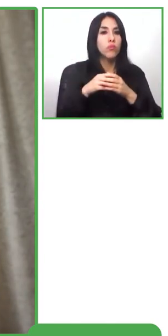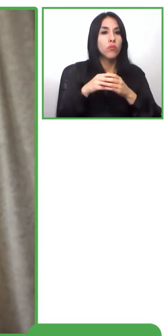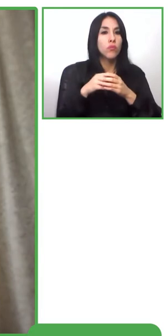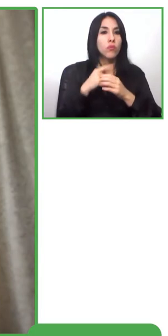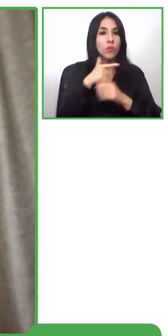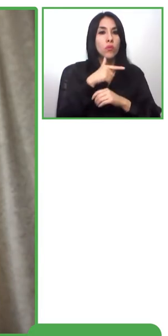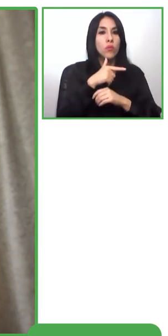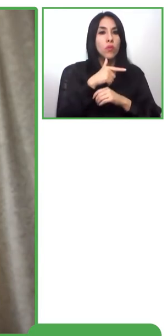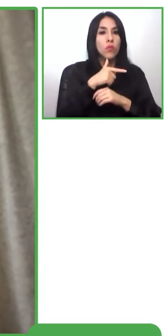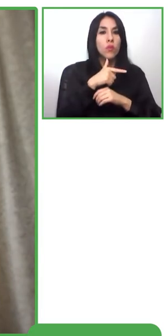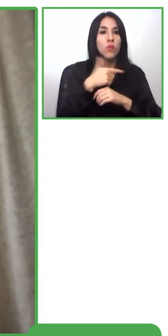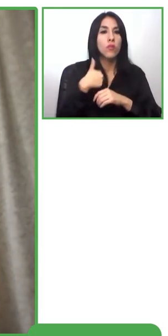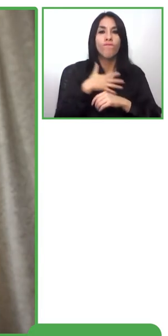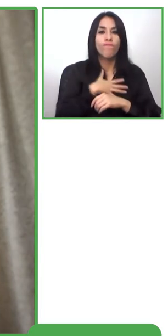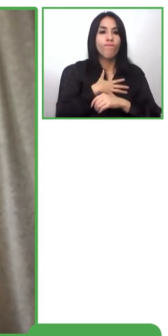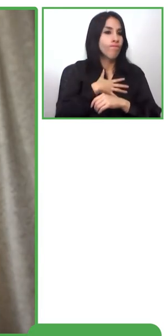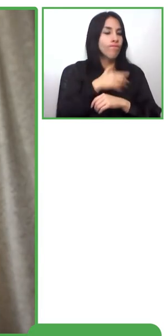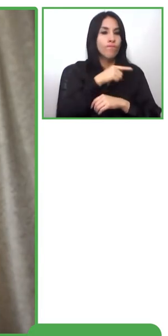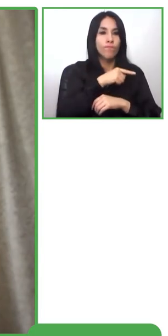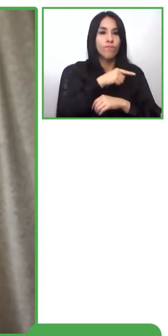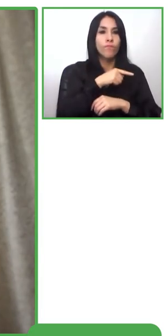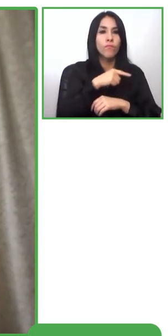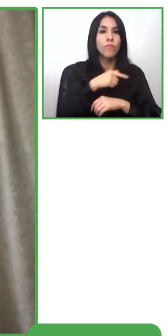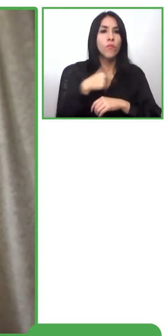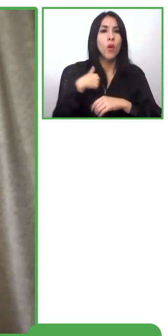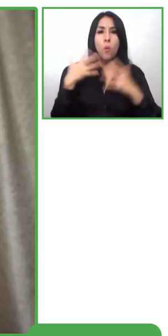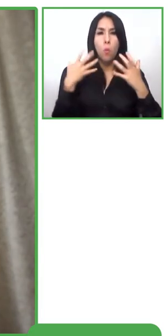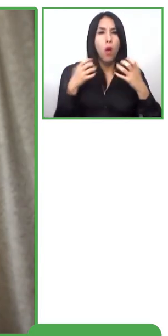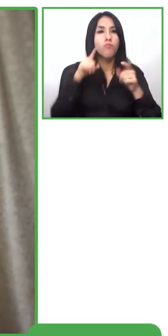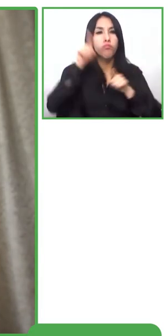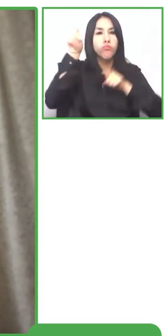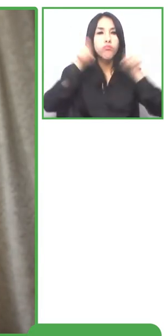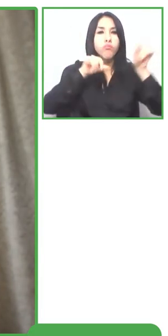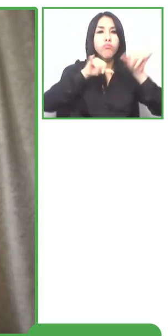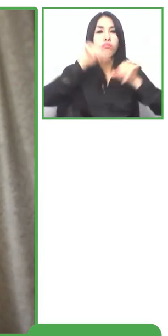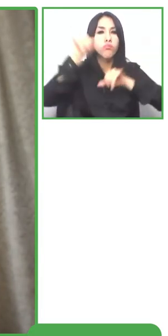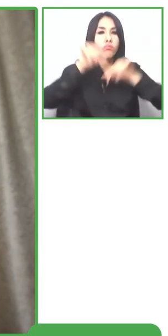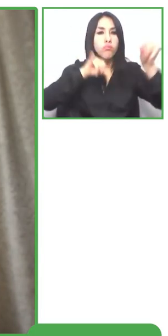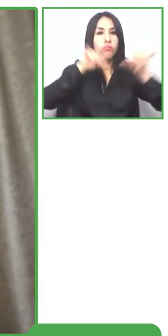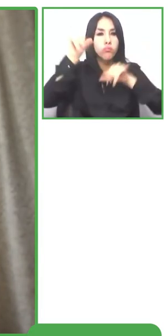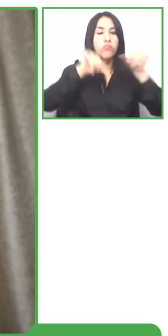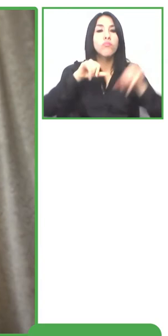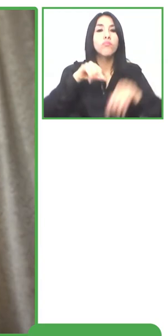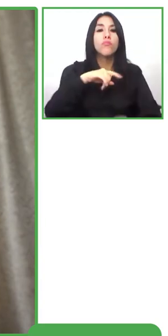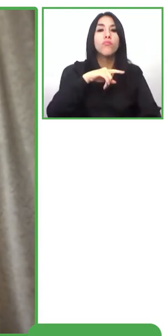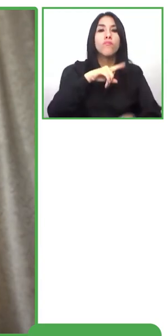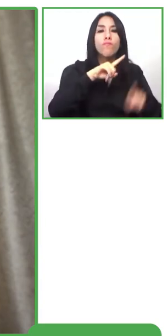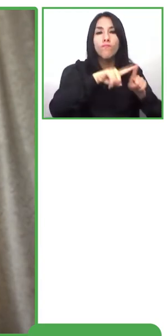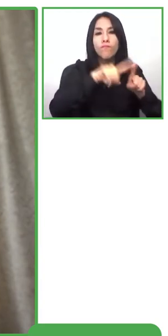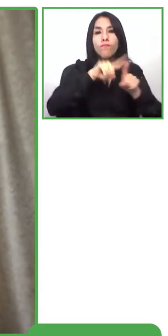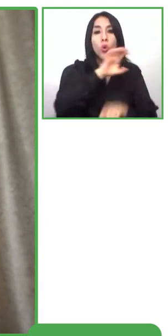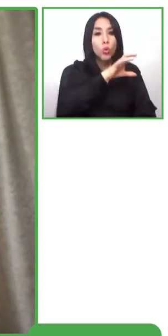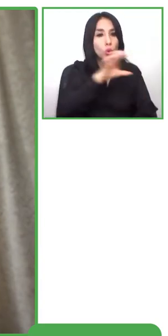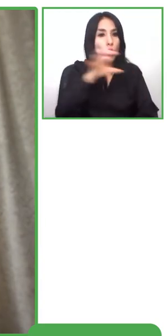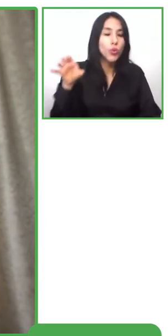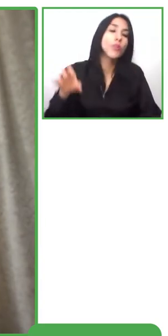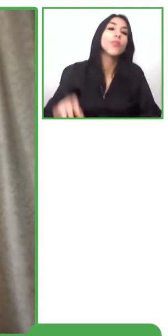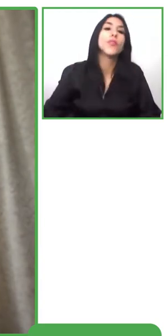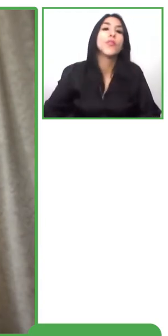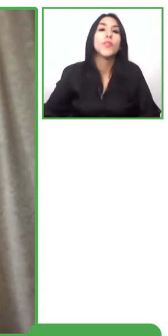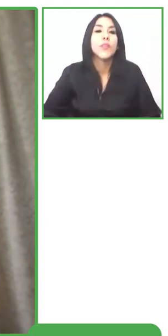his interest for traveling abroad and interacting with other cultures. After